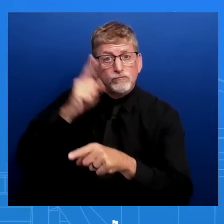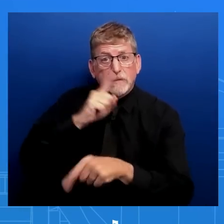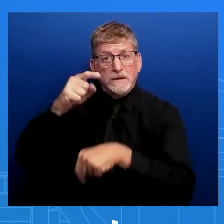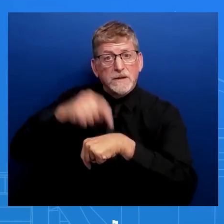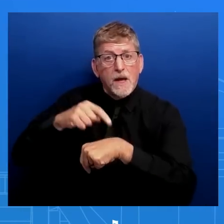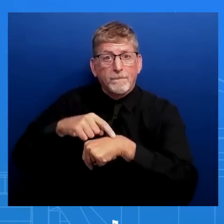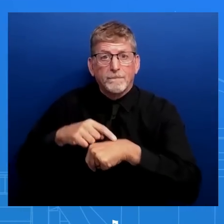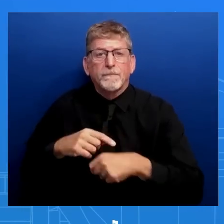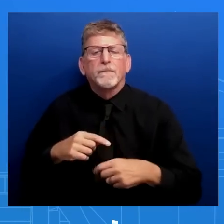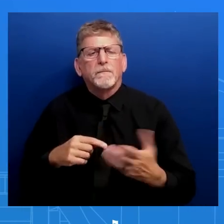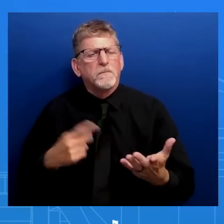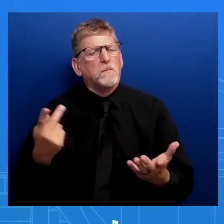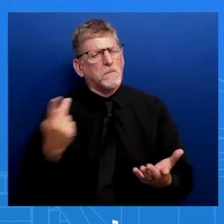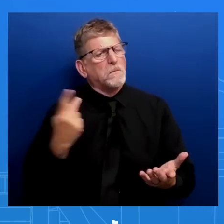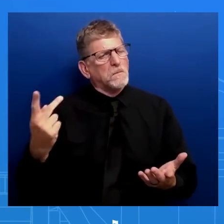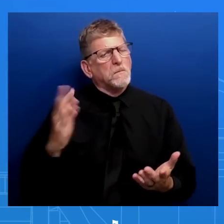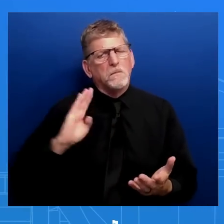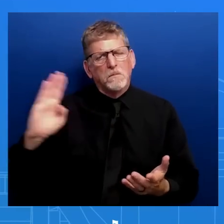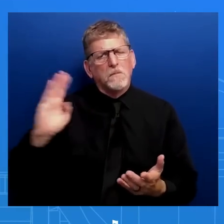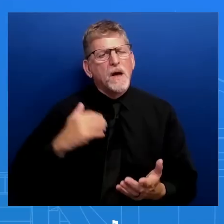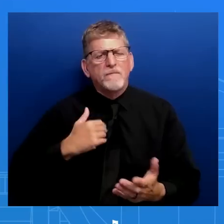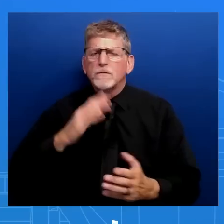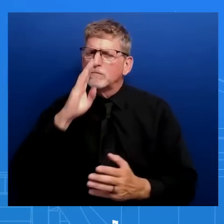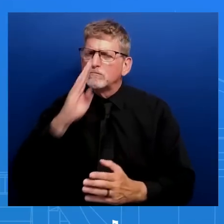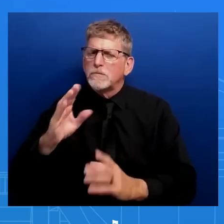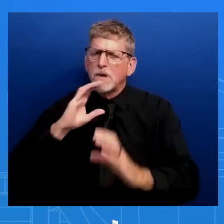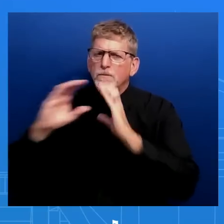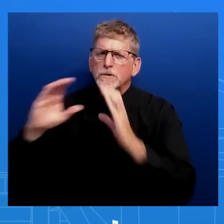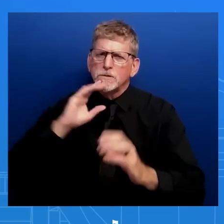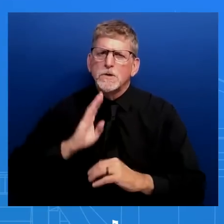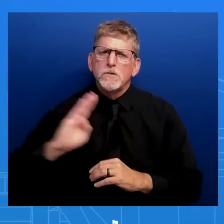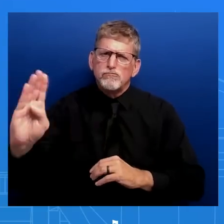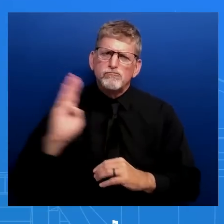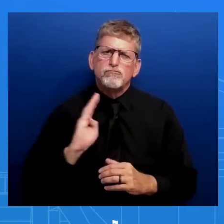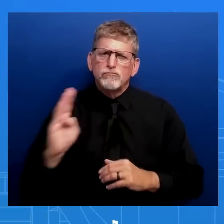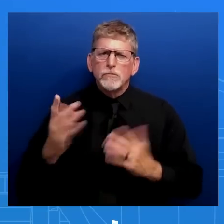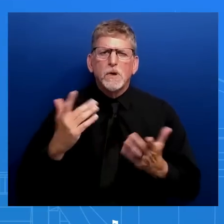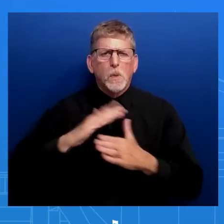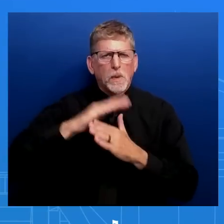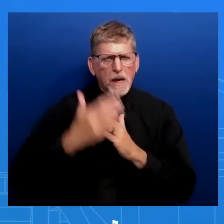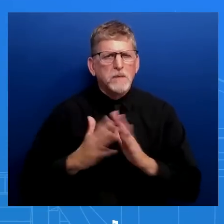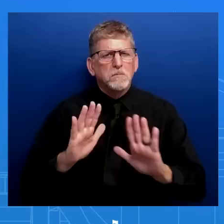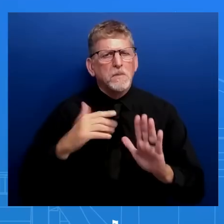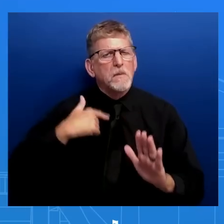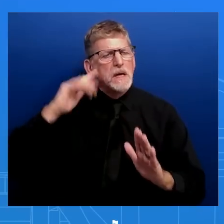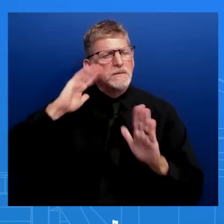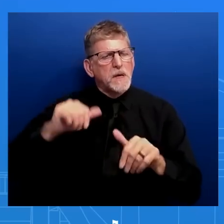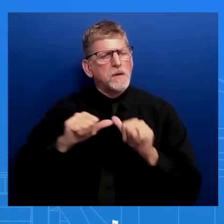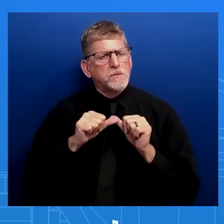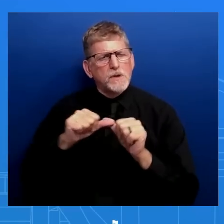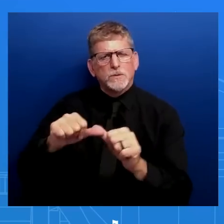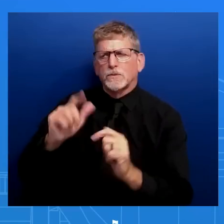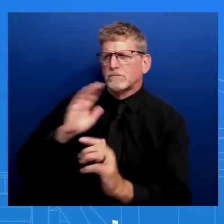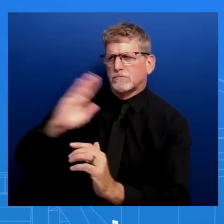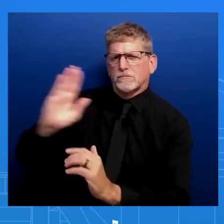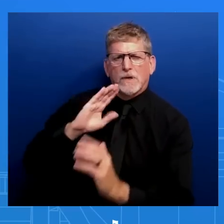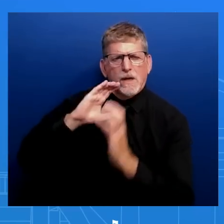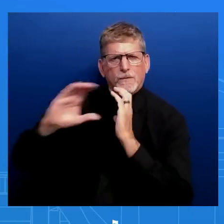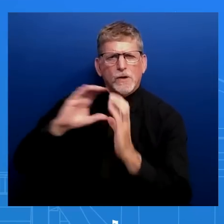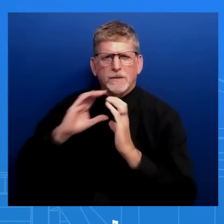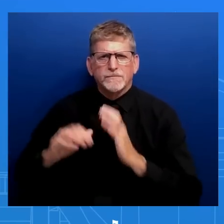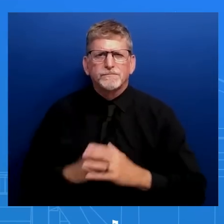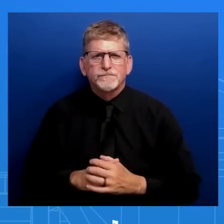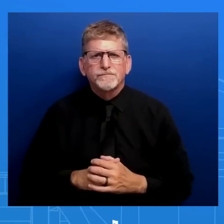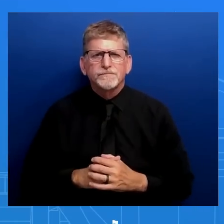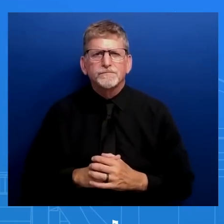the Russians over the course of the weekend. It's our expectation that that would be able to continue going forward. Just to button up real quick, given all that interaction this weekend, what you guys